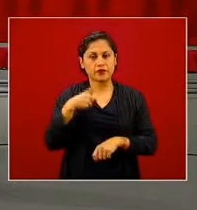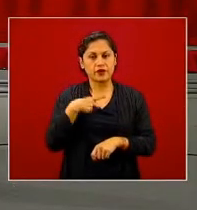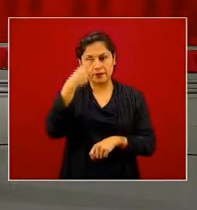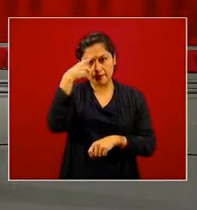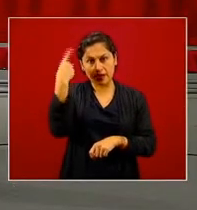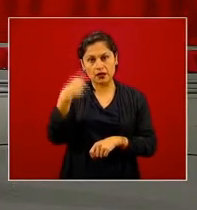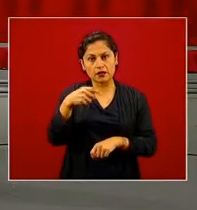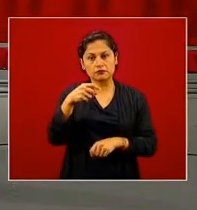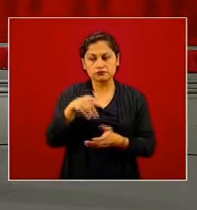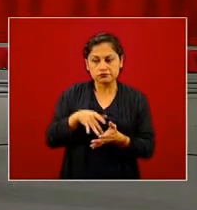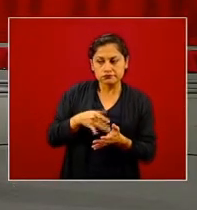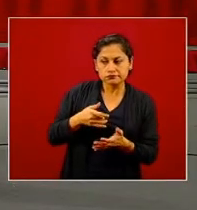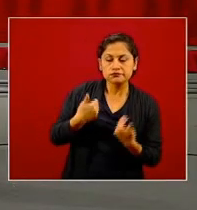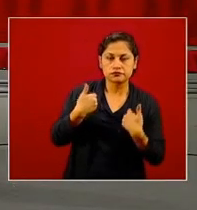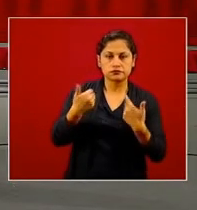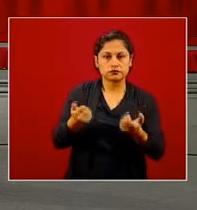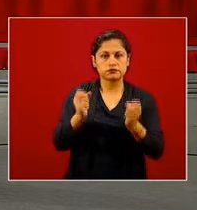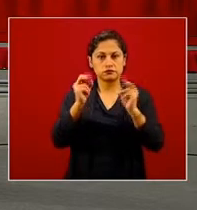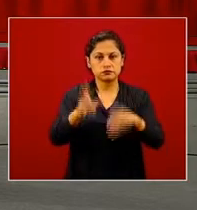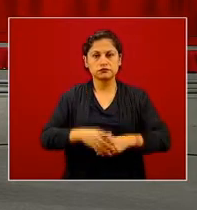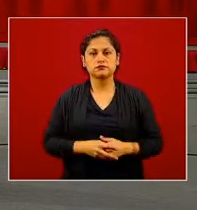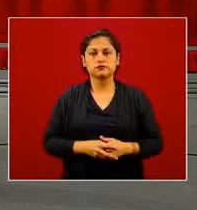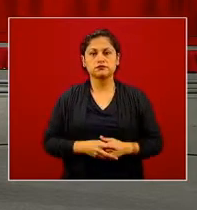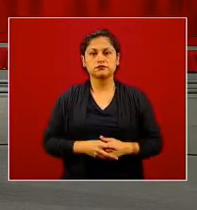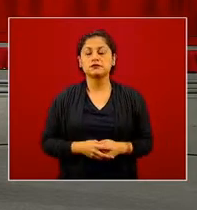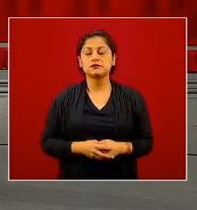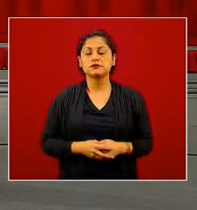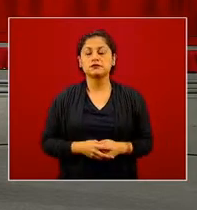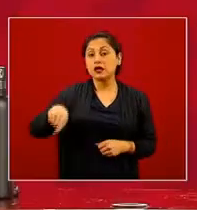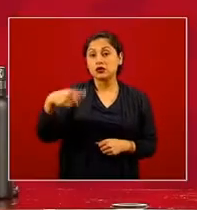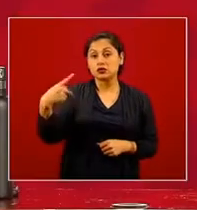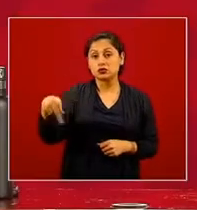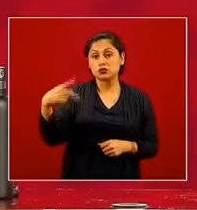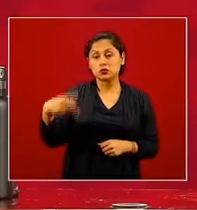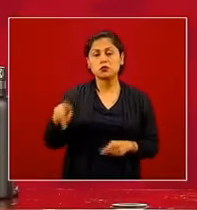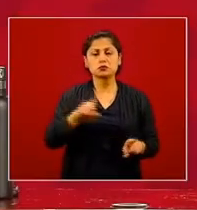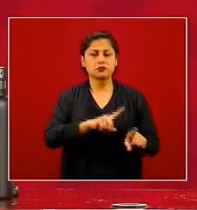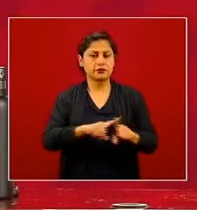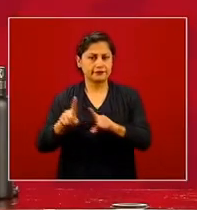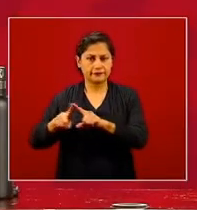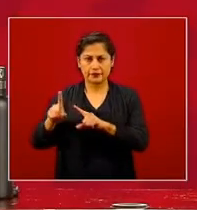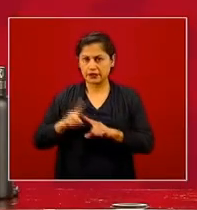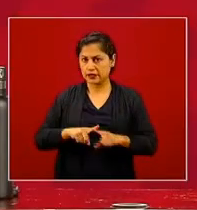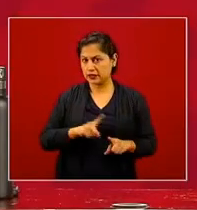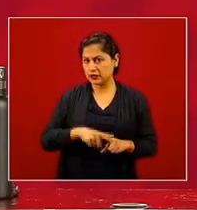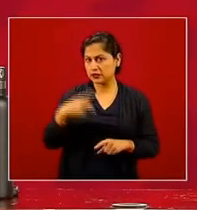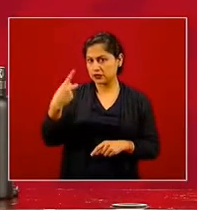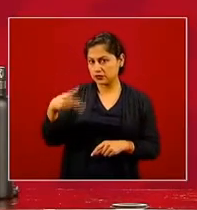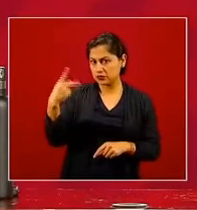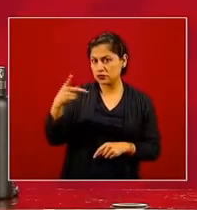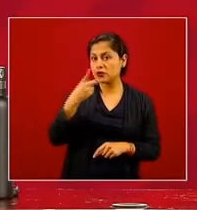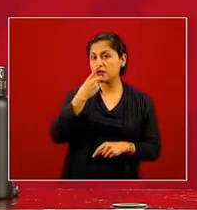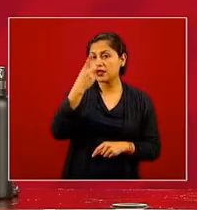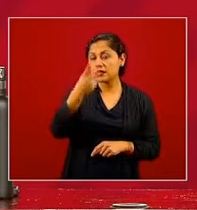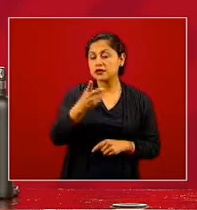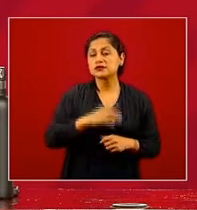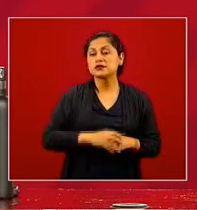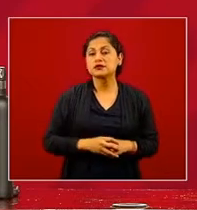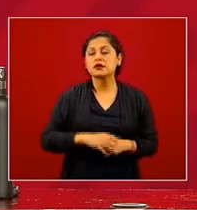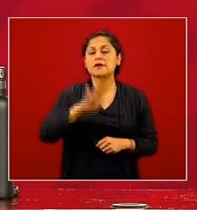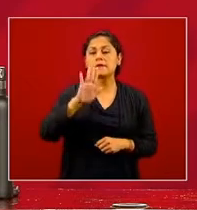concerns. And it's great that we have the freedom for these manifestations to happen. So